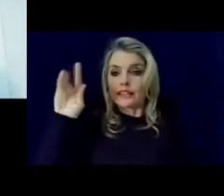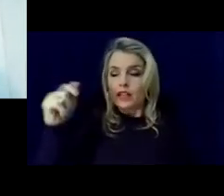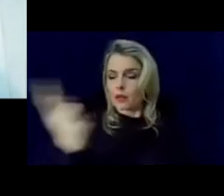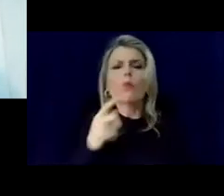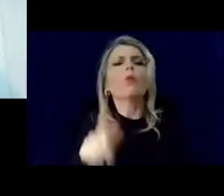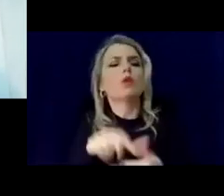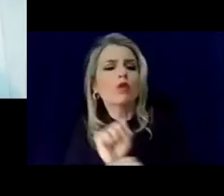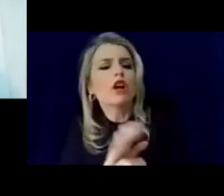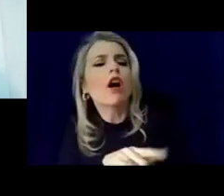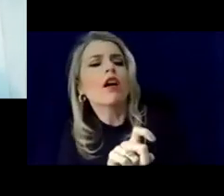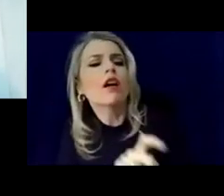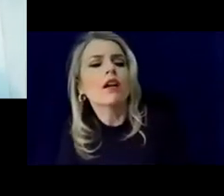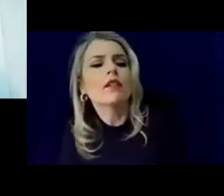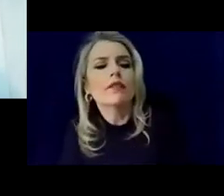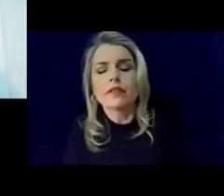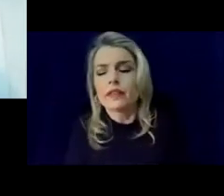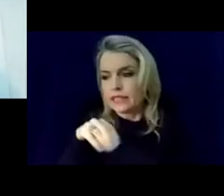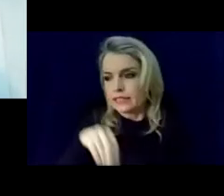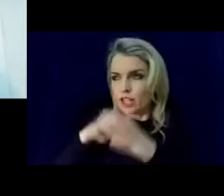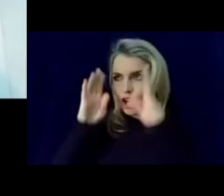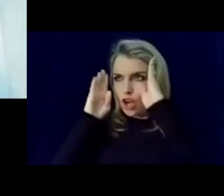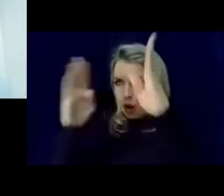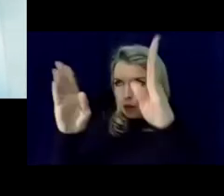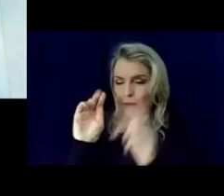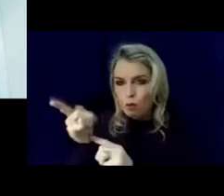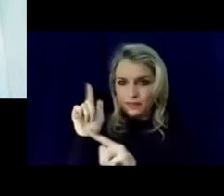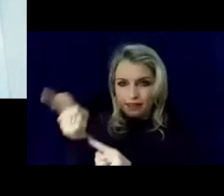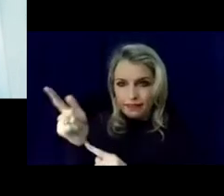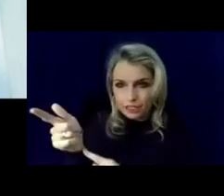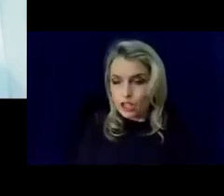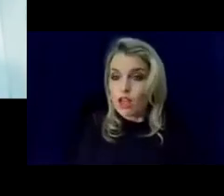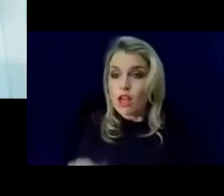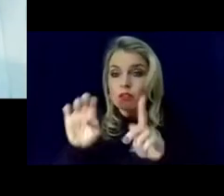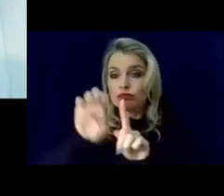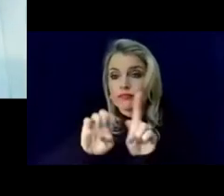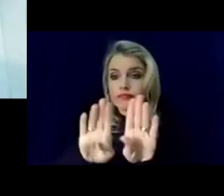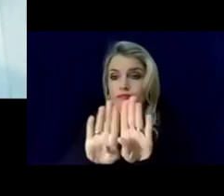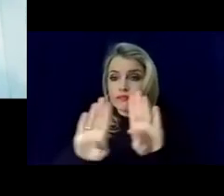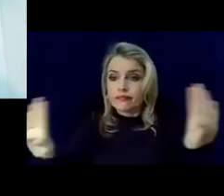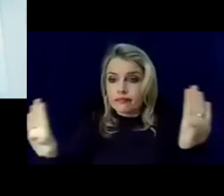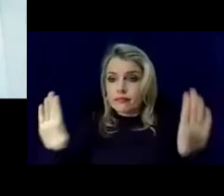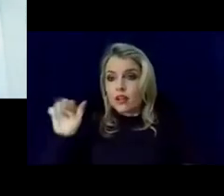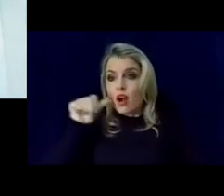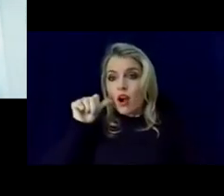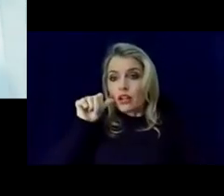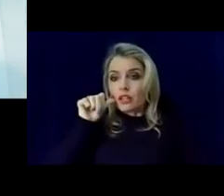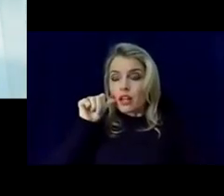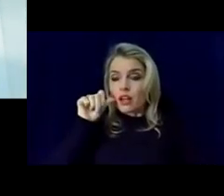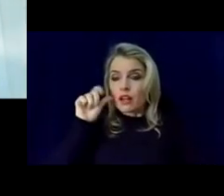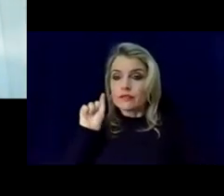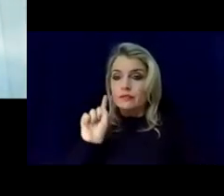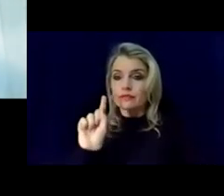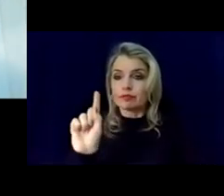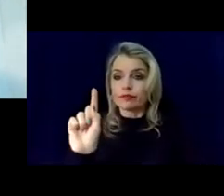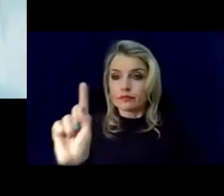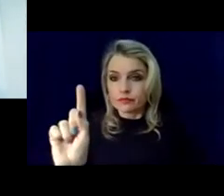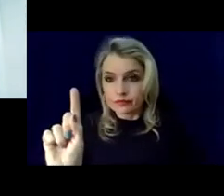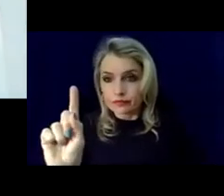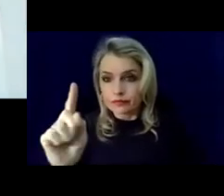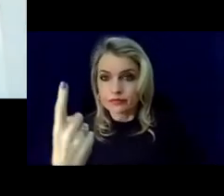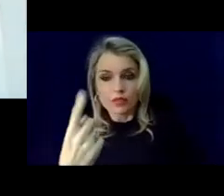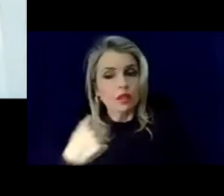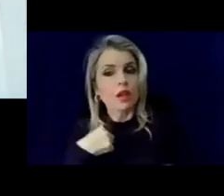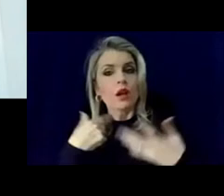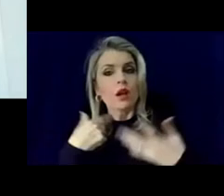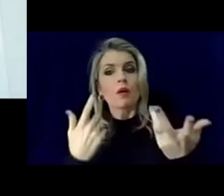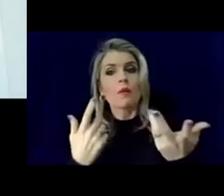on? Interior, hallway. Moments later, the elevator doors open and Anika leads Nima out. We only rent half, but